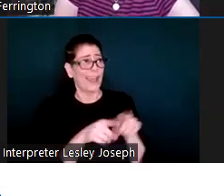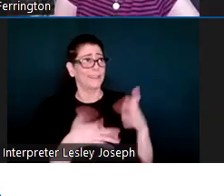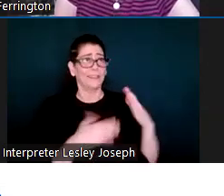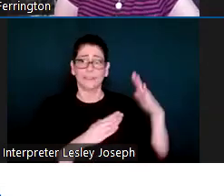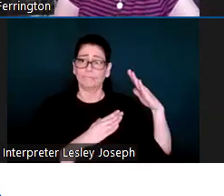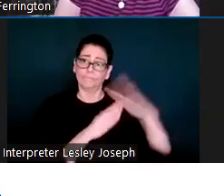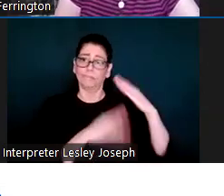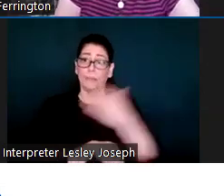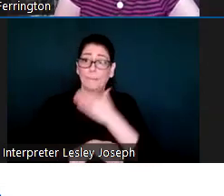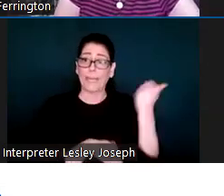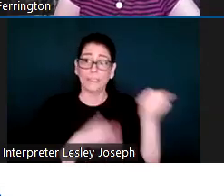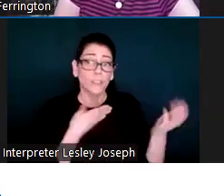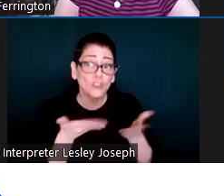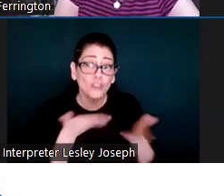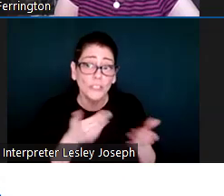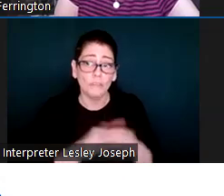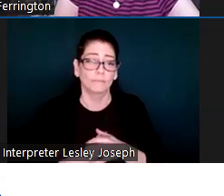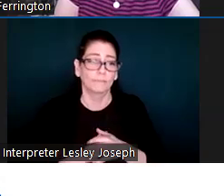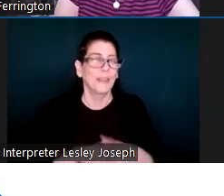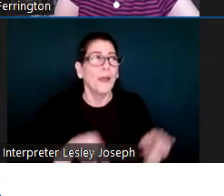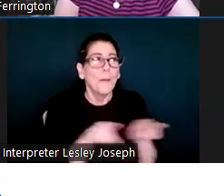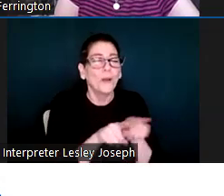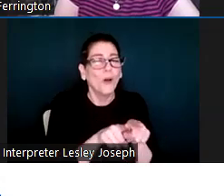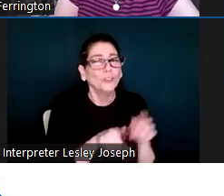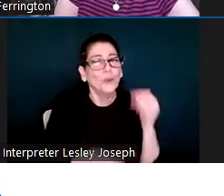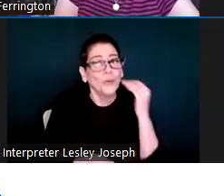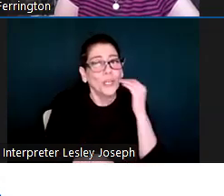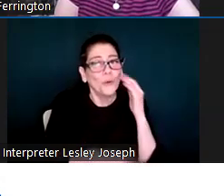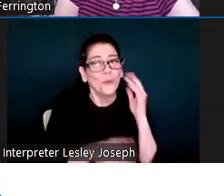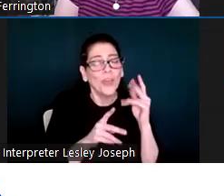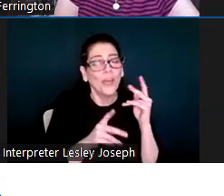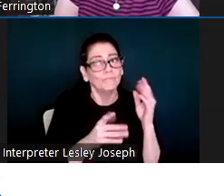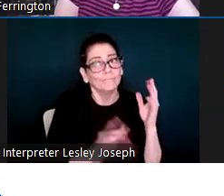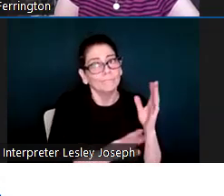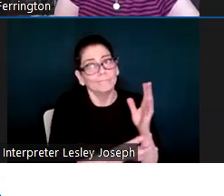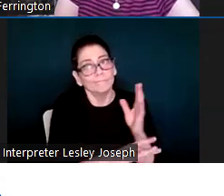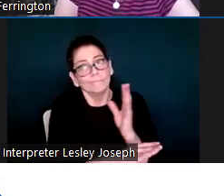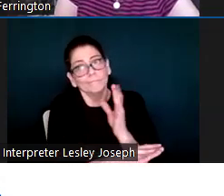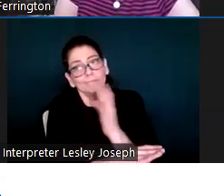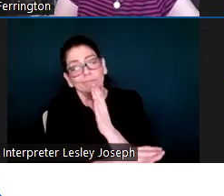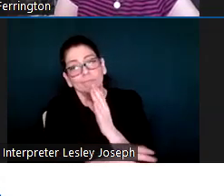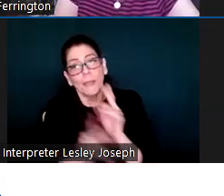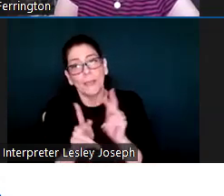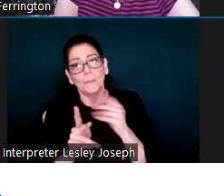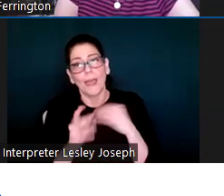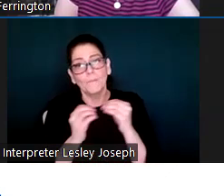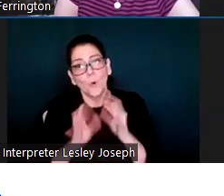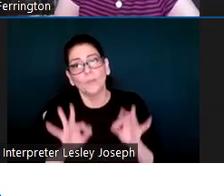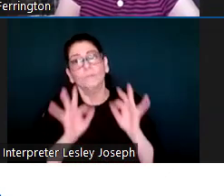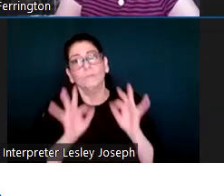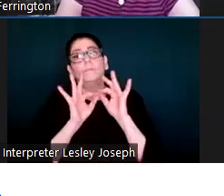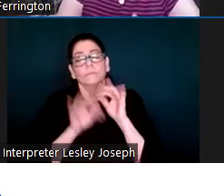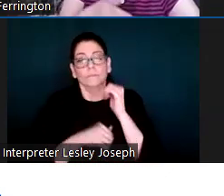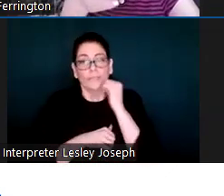service. But we also know that there are people that have more significant day-to-day challenges, and that might result